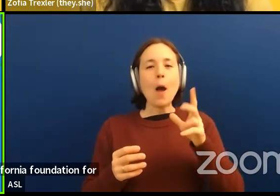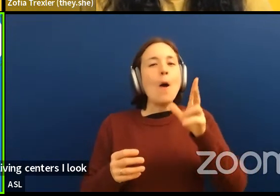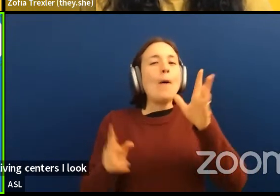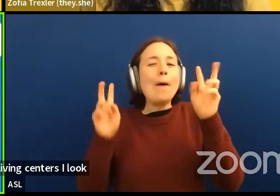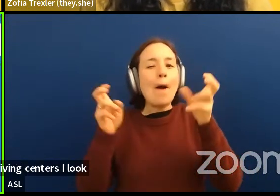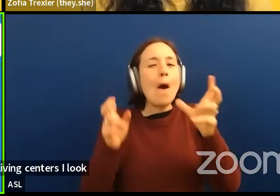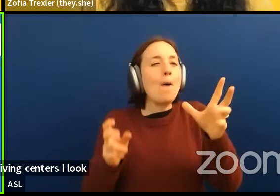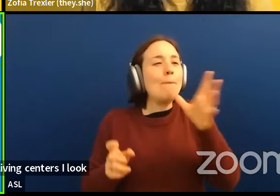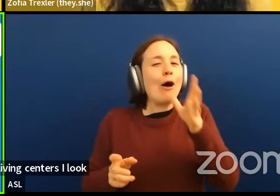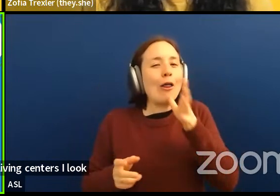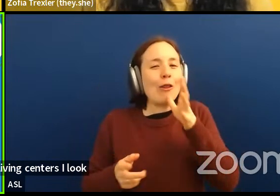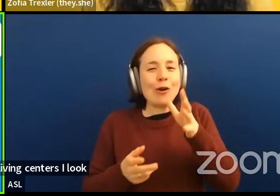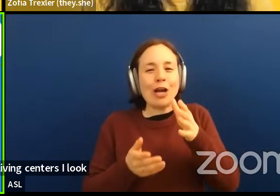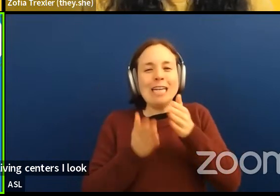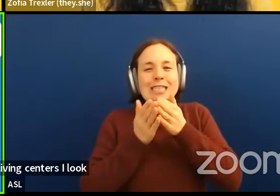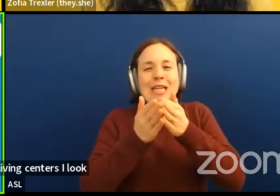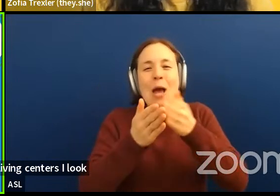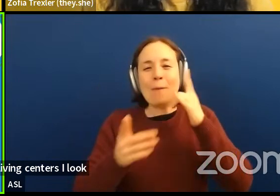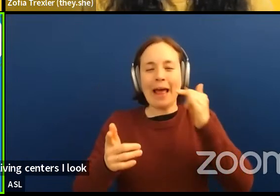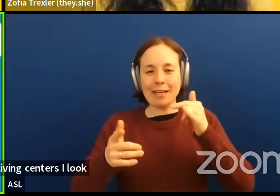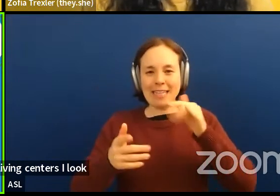hub that